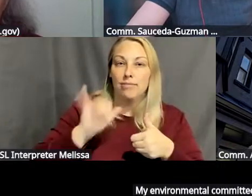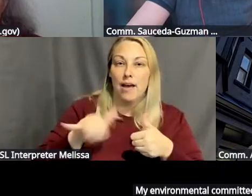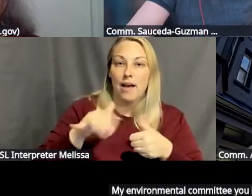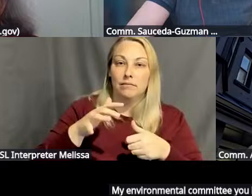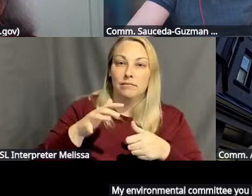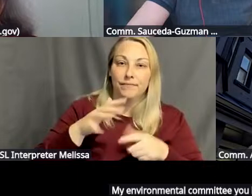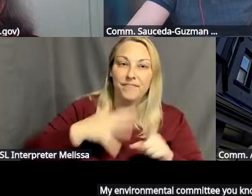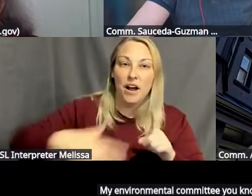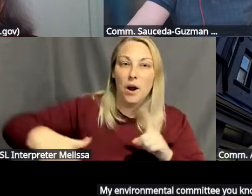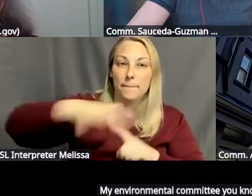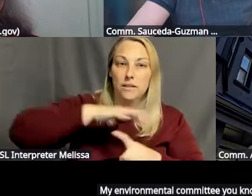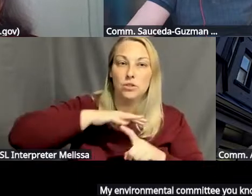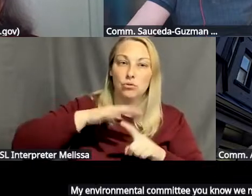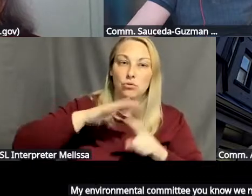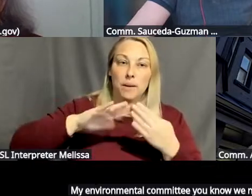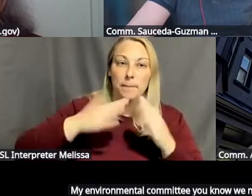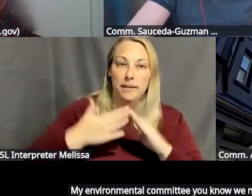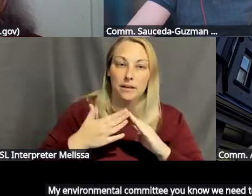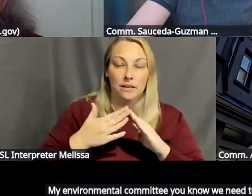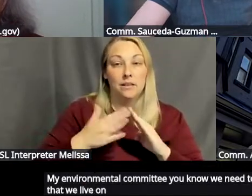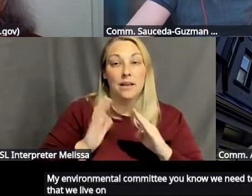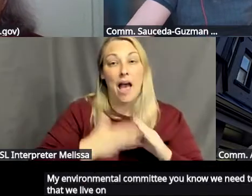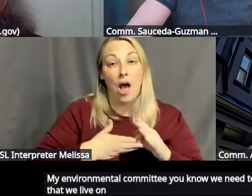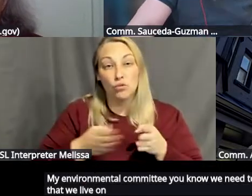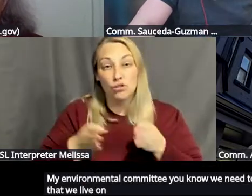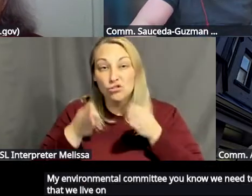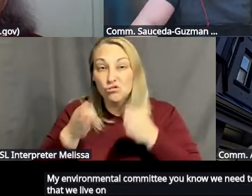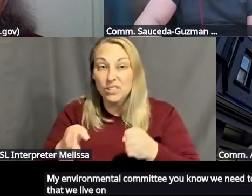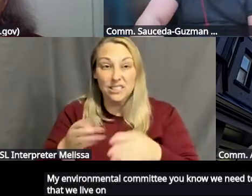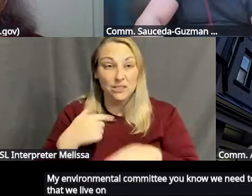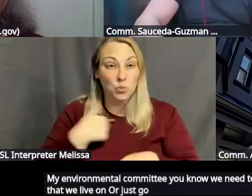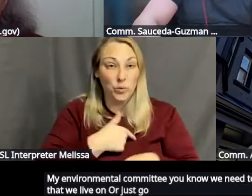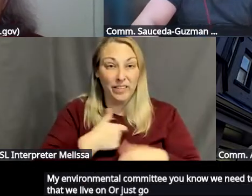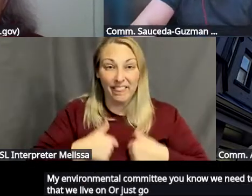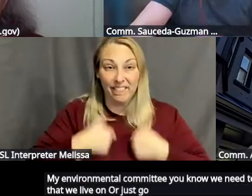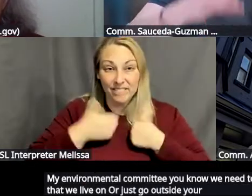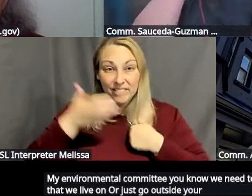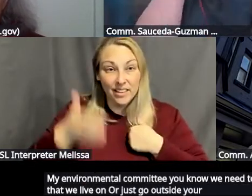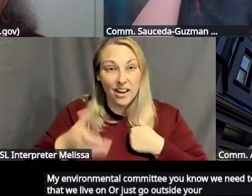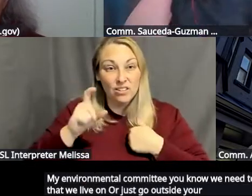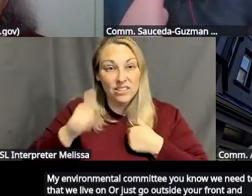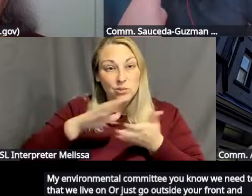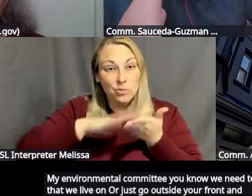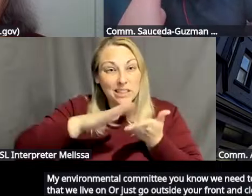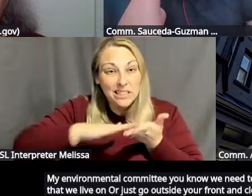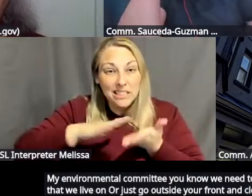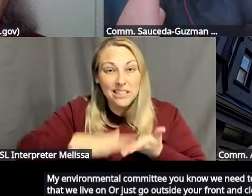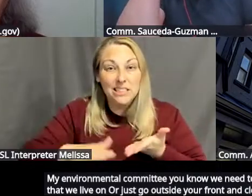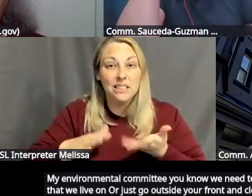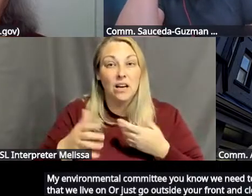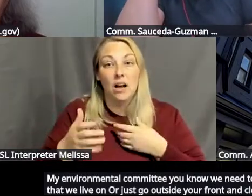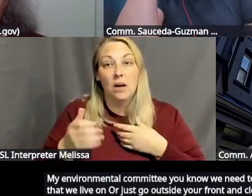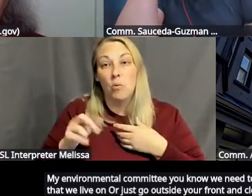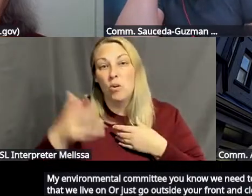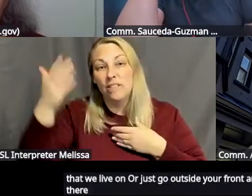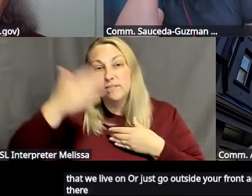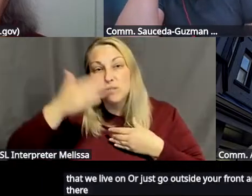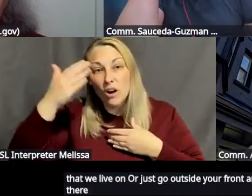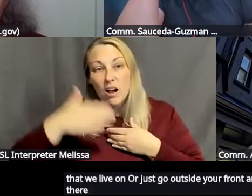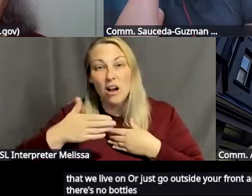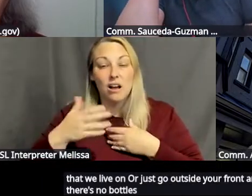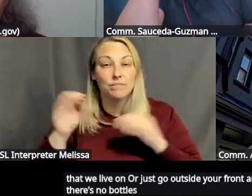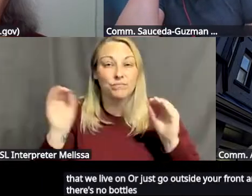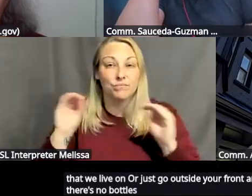our streets, the street that we live on, or just go outside your front and clean that up. Make sure there's no bottles and